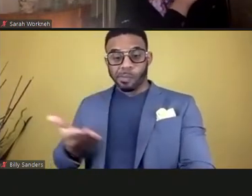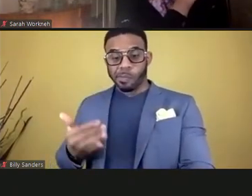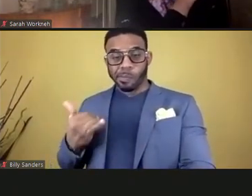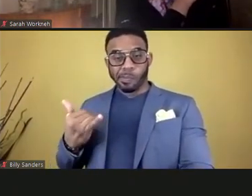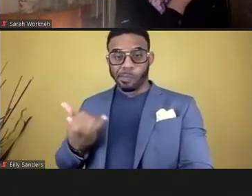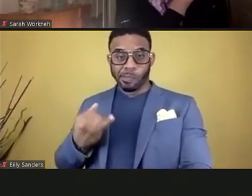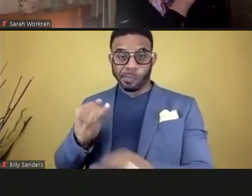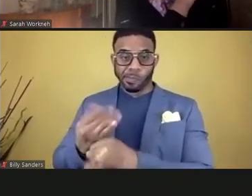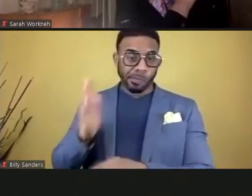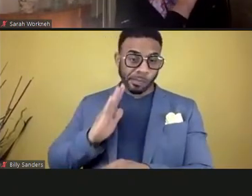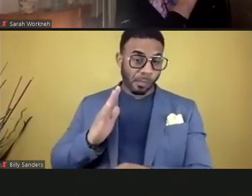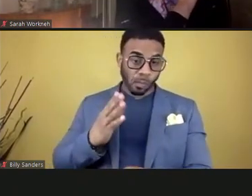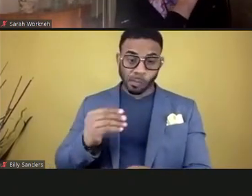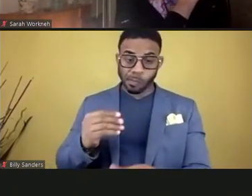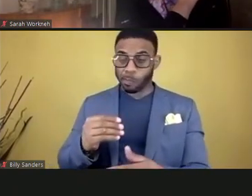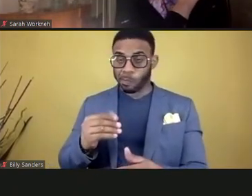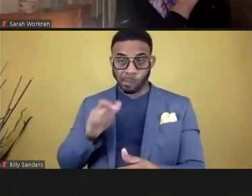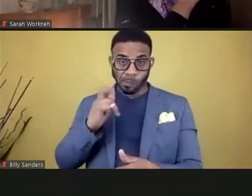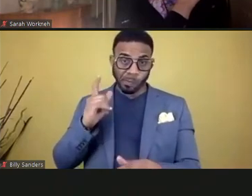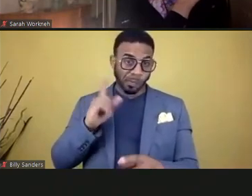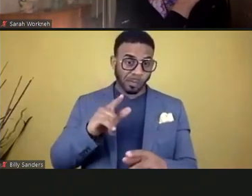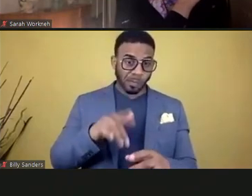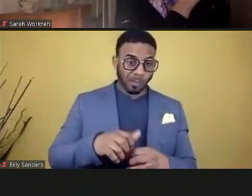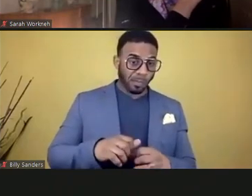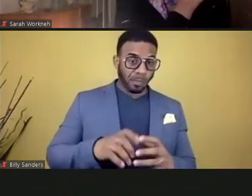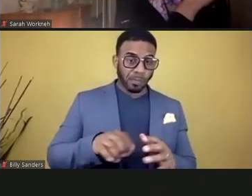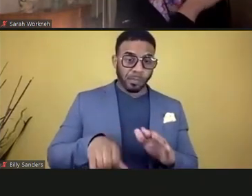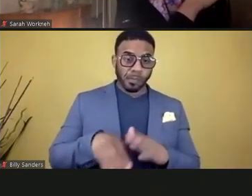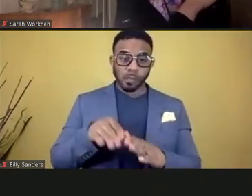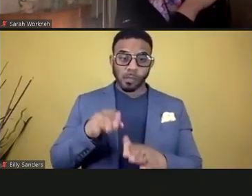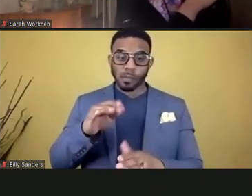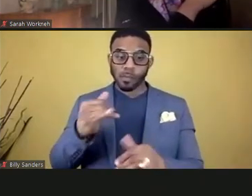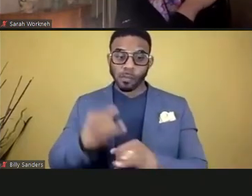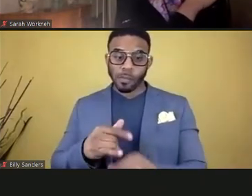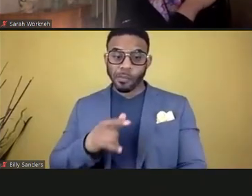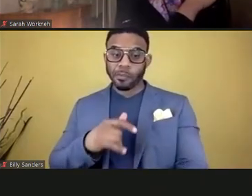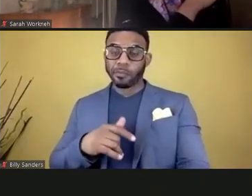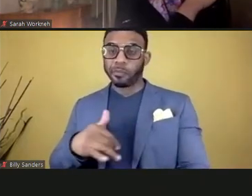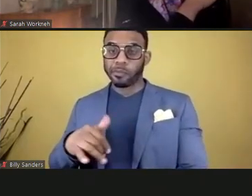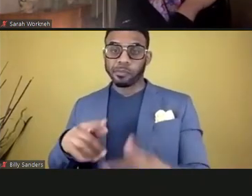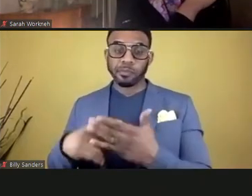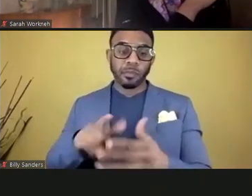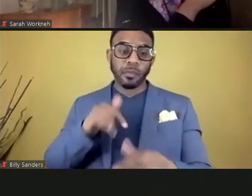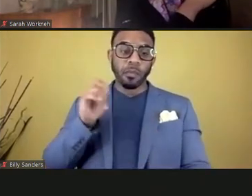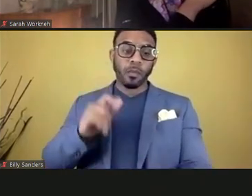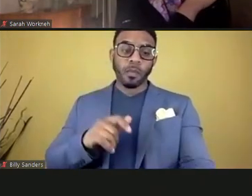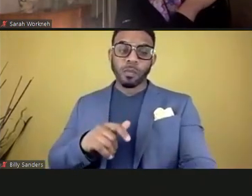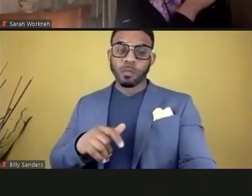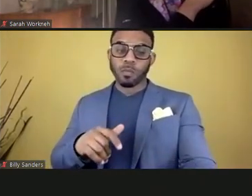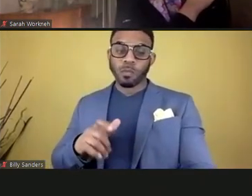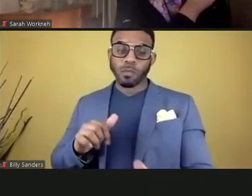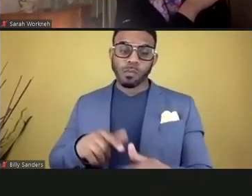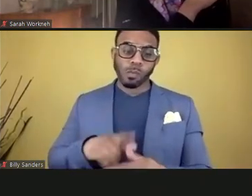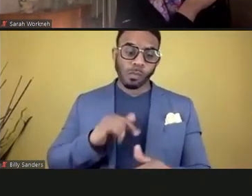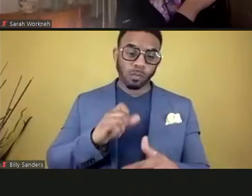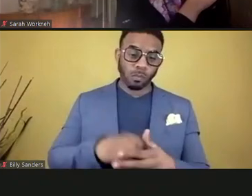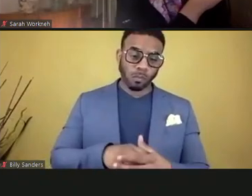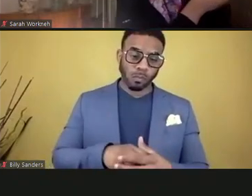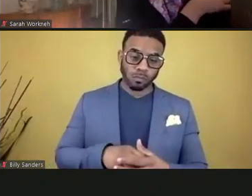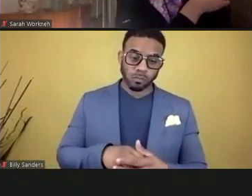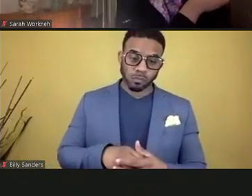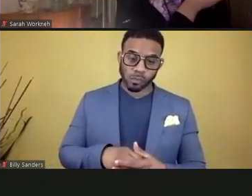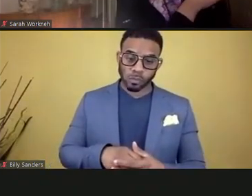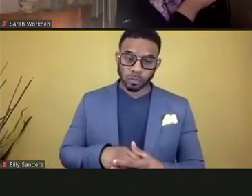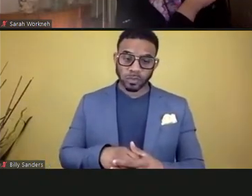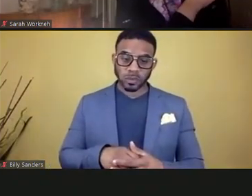campus before, and he would go, he'd get booed off campus and there's no conversation. And then he goes to his press because he's got really good control of the press in